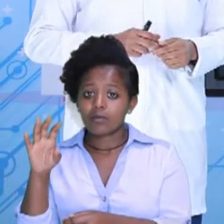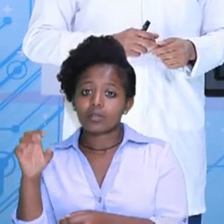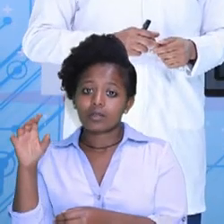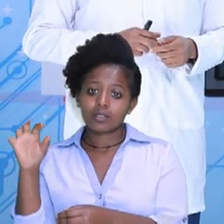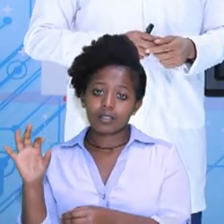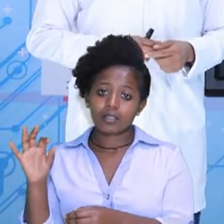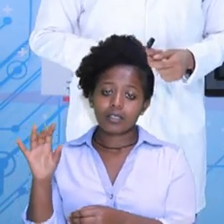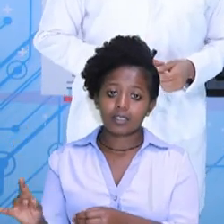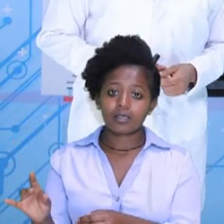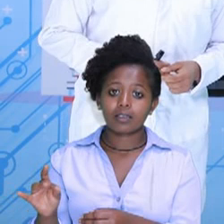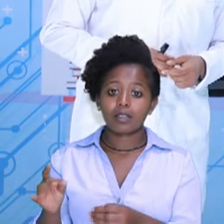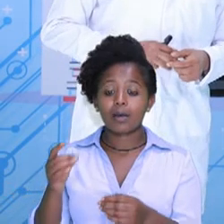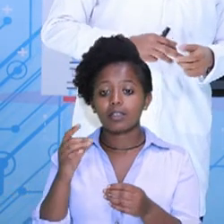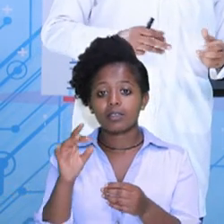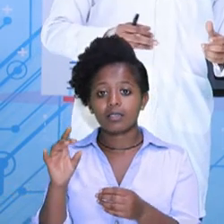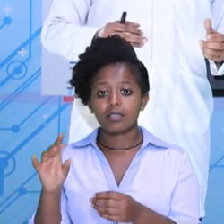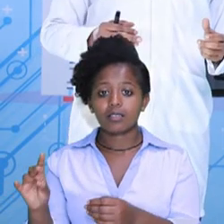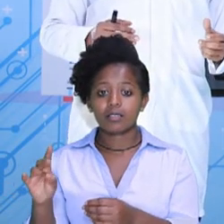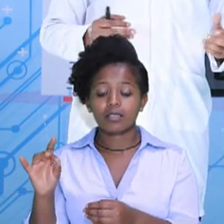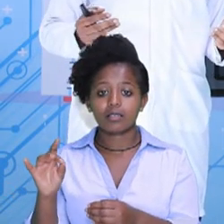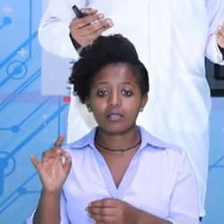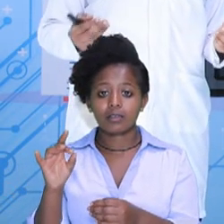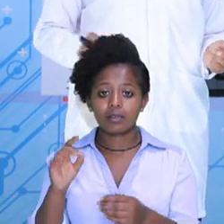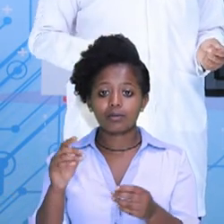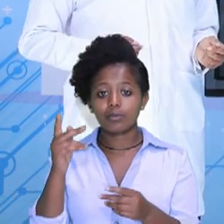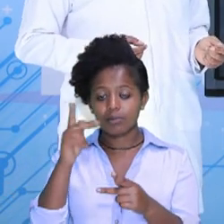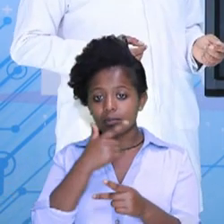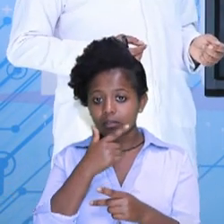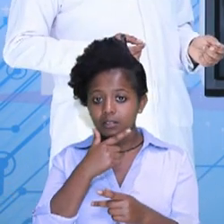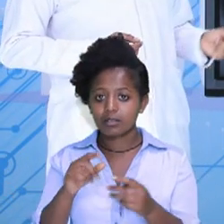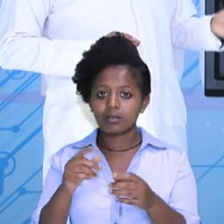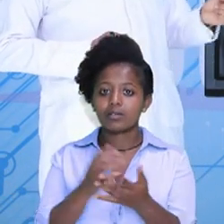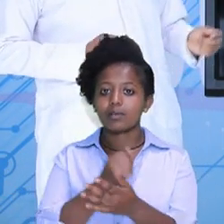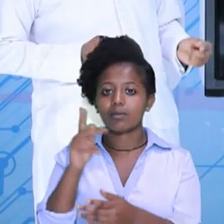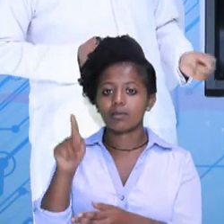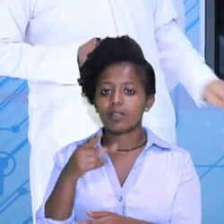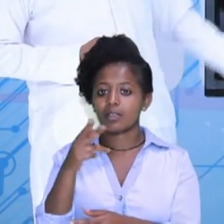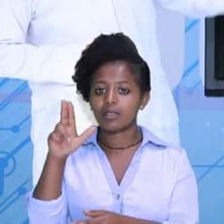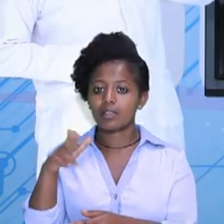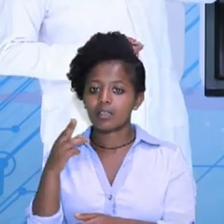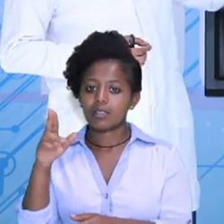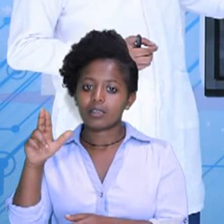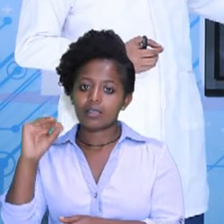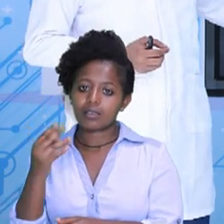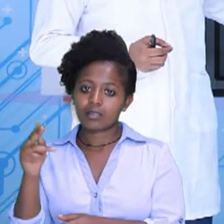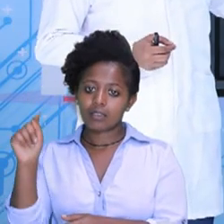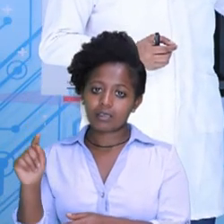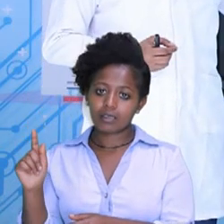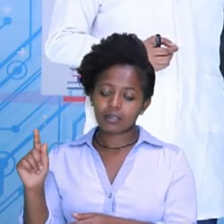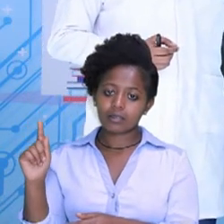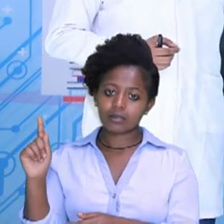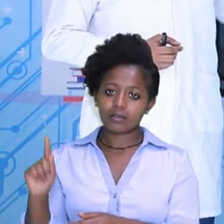1948, British withdrew from Palestine. At the same time, the Jews in